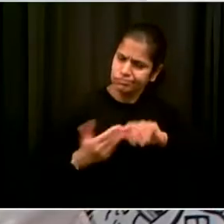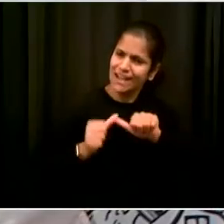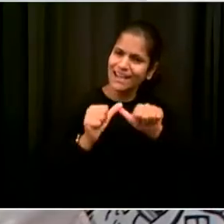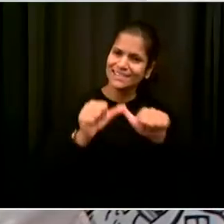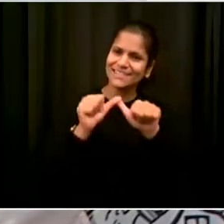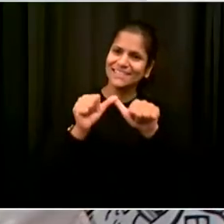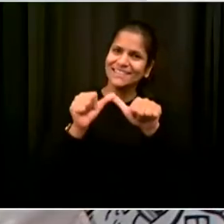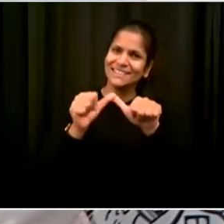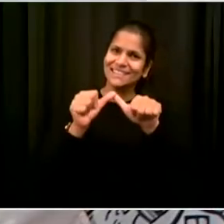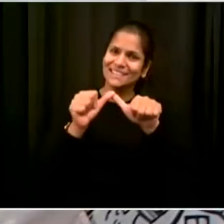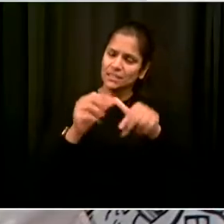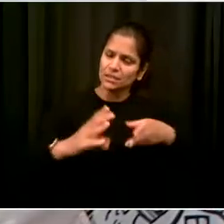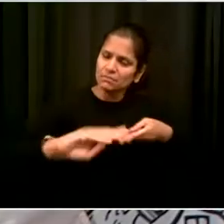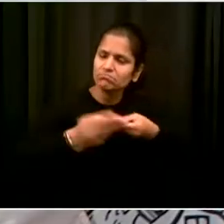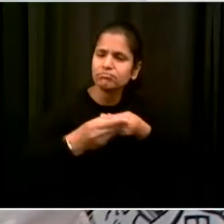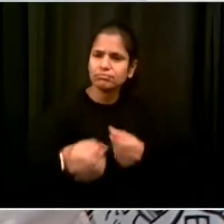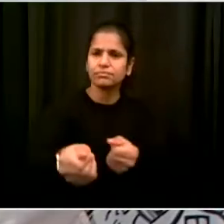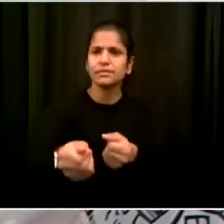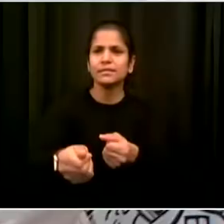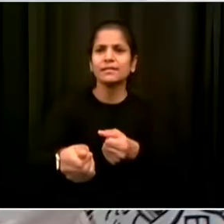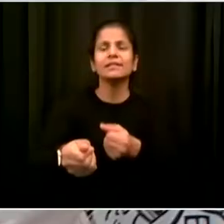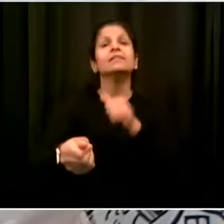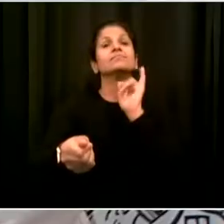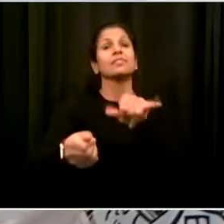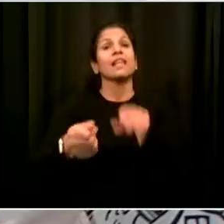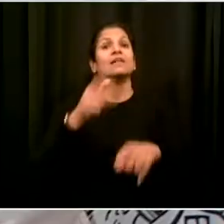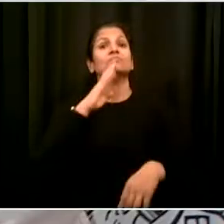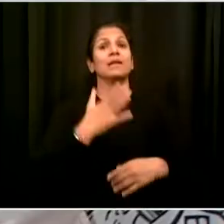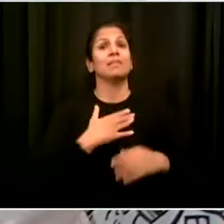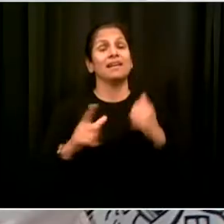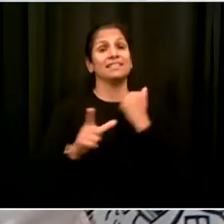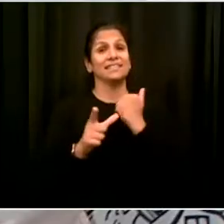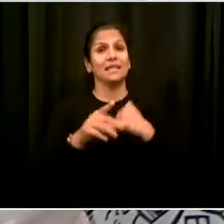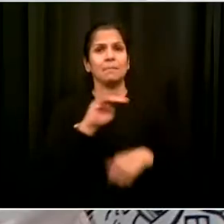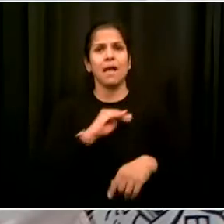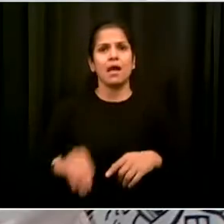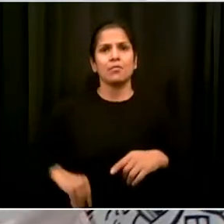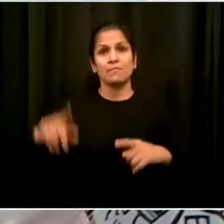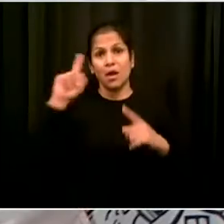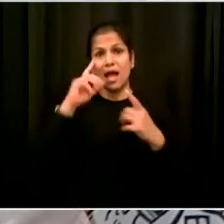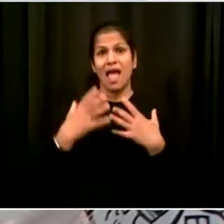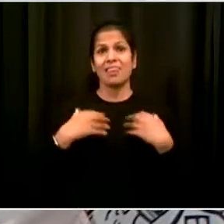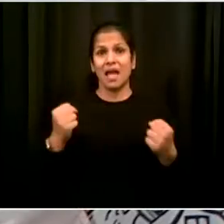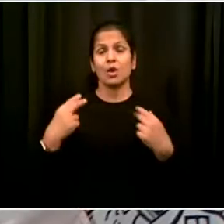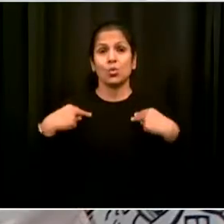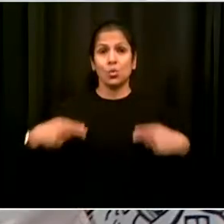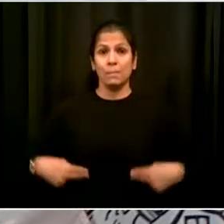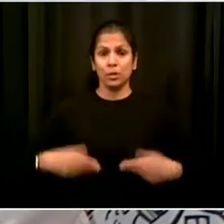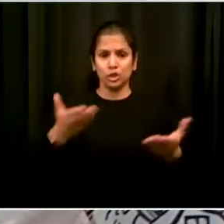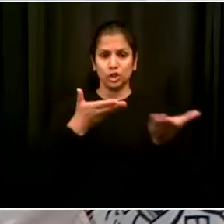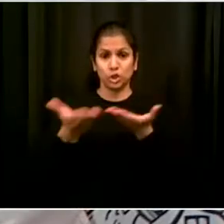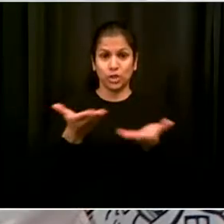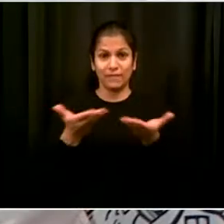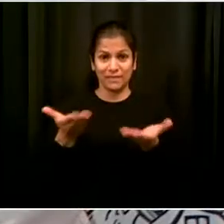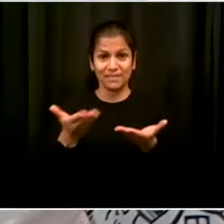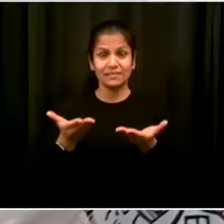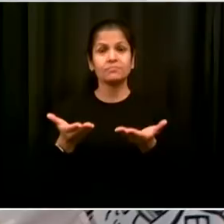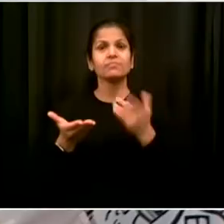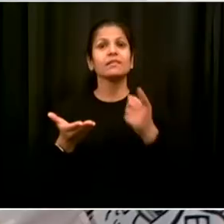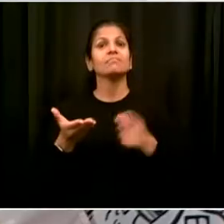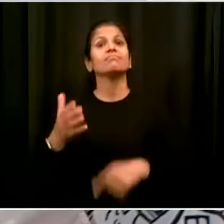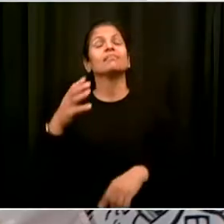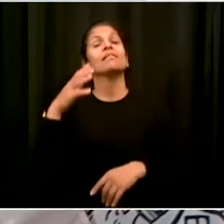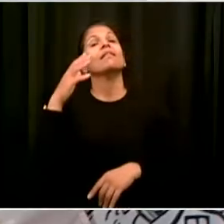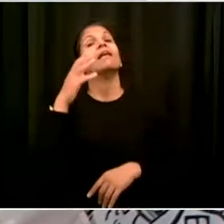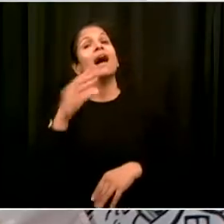our Deputy Mayor for Health and Human Services, and also she is now serving as co-chair for our